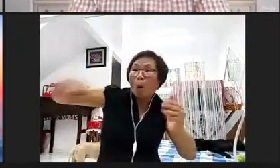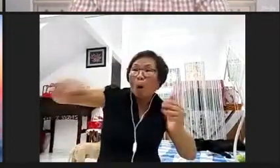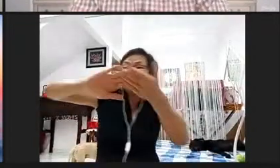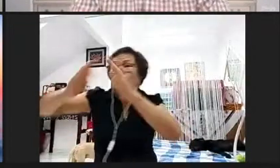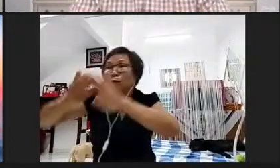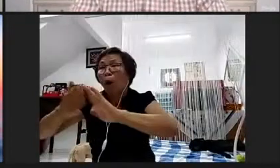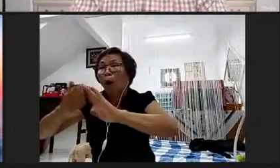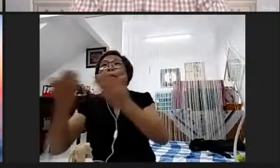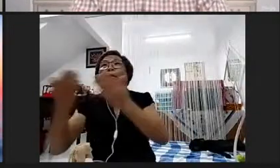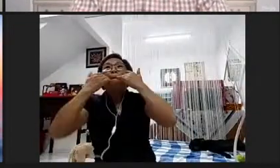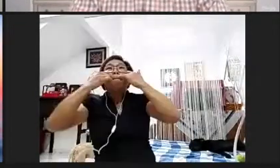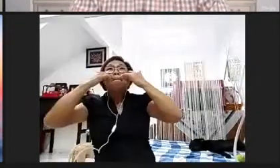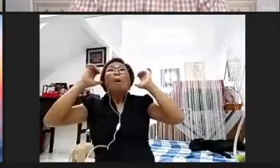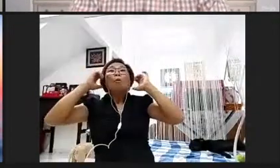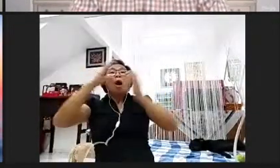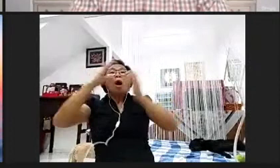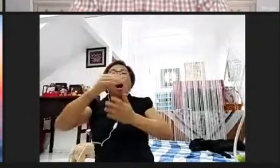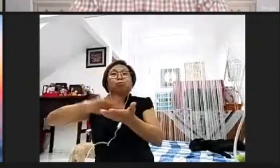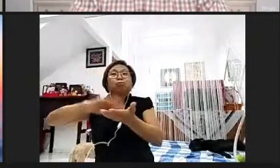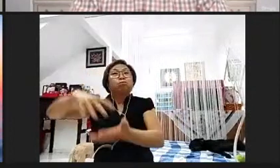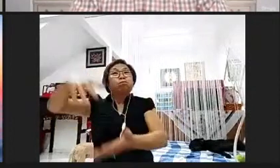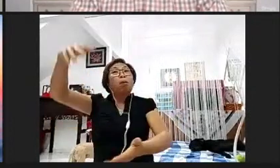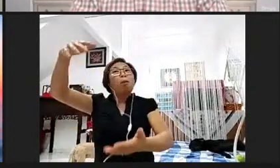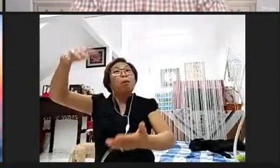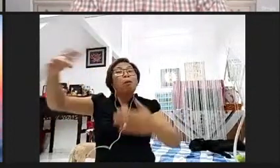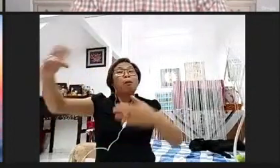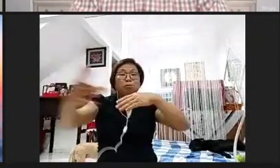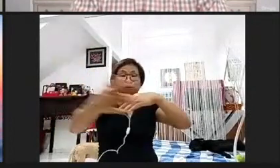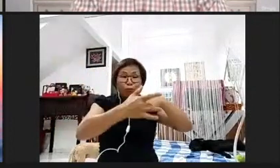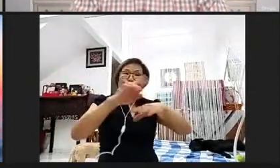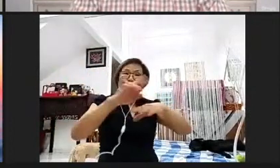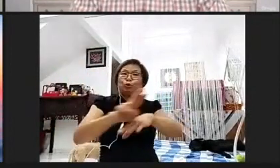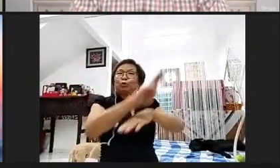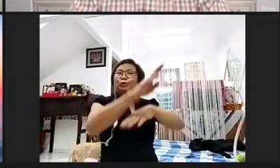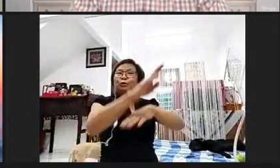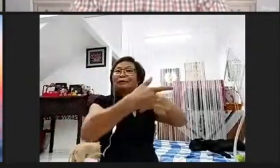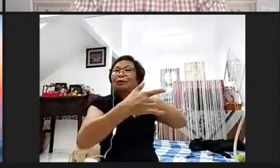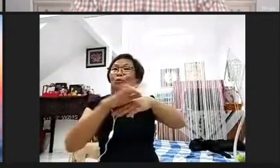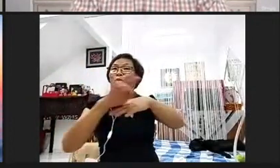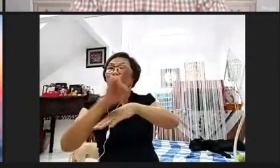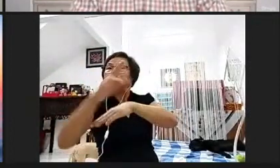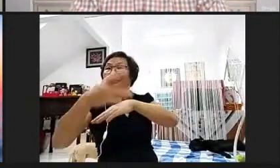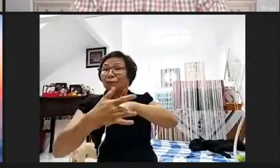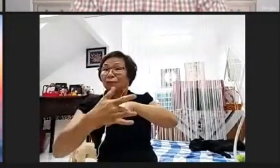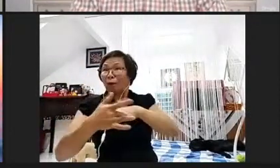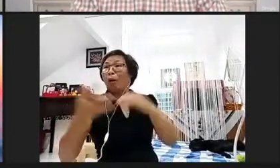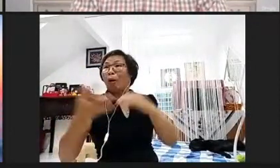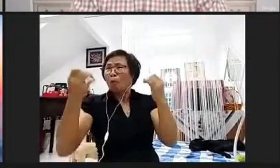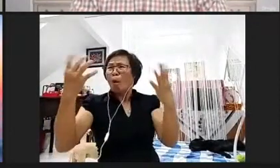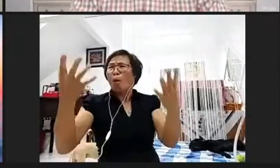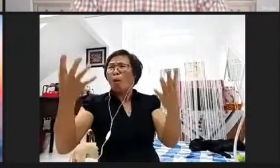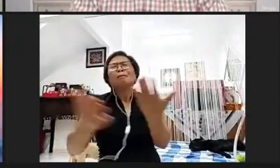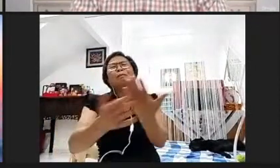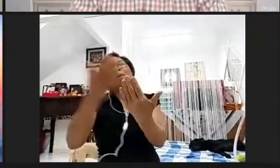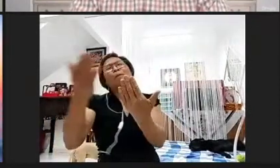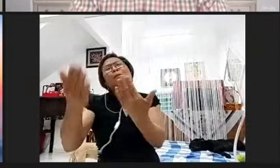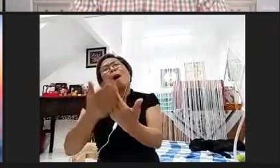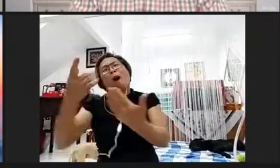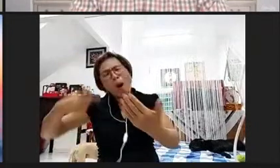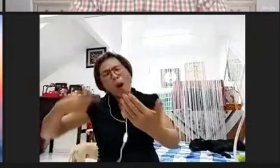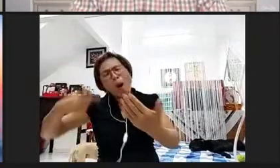We have technology at our disposal. It brings a lot of convenience and happiness to